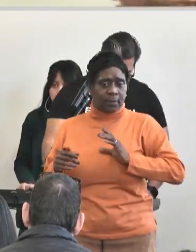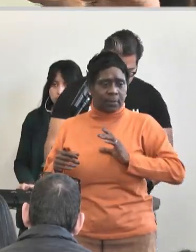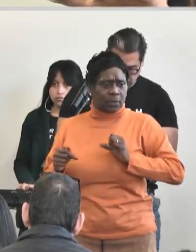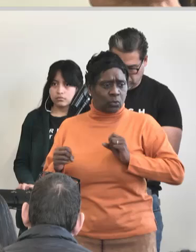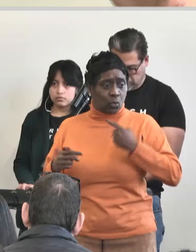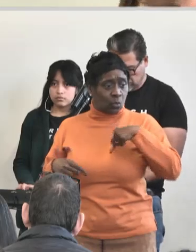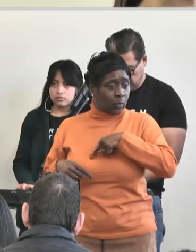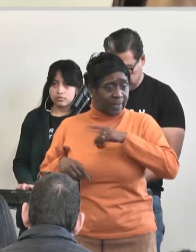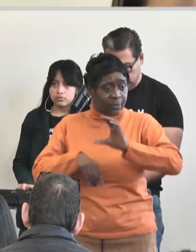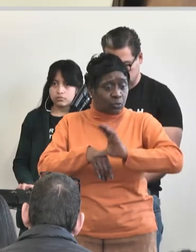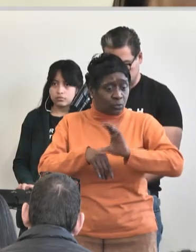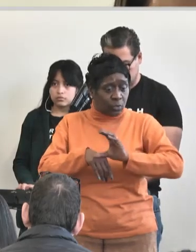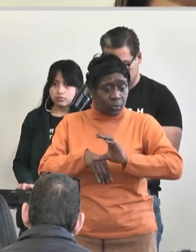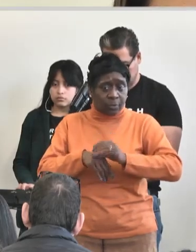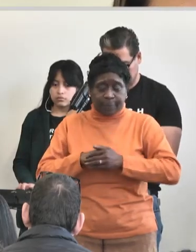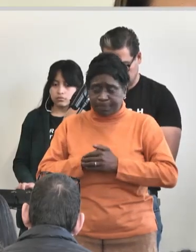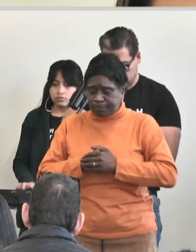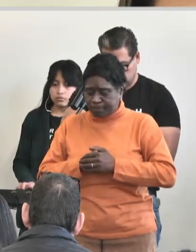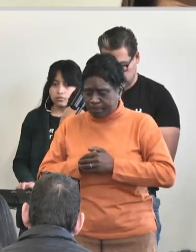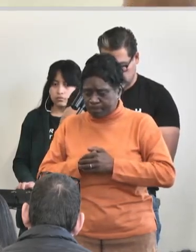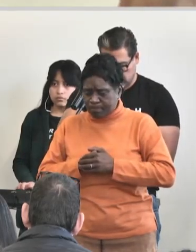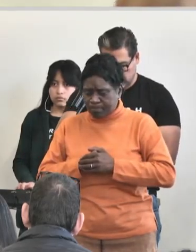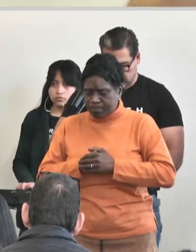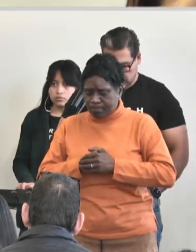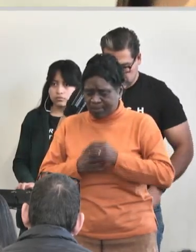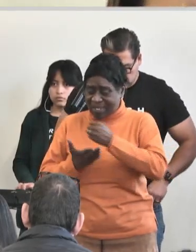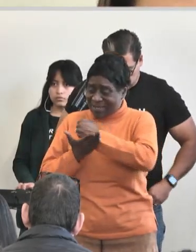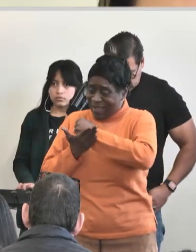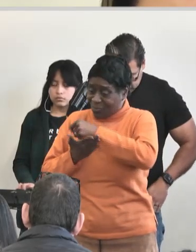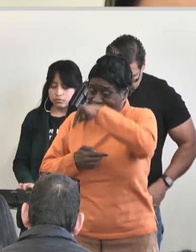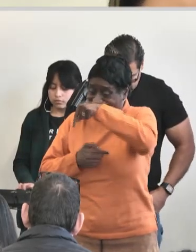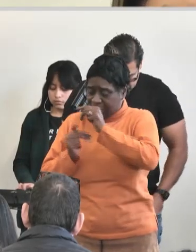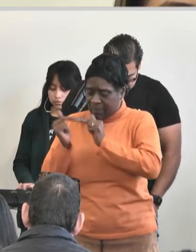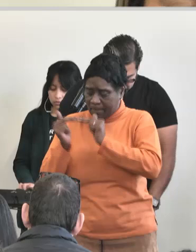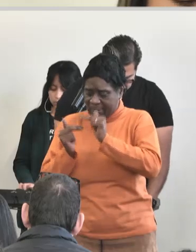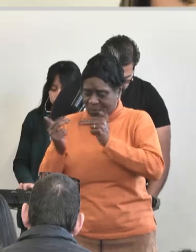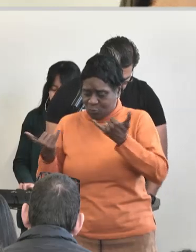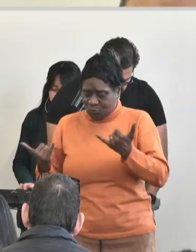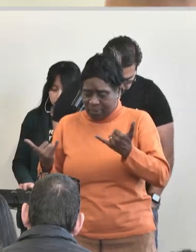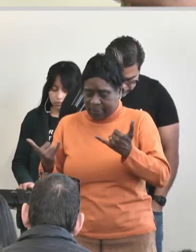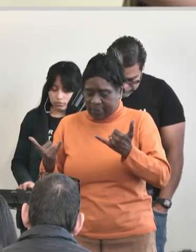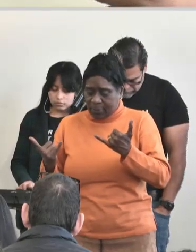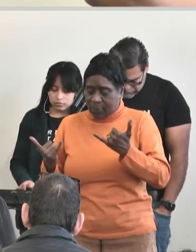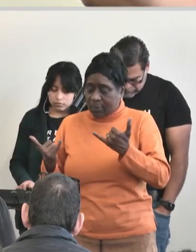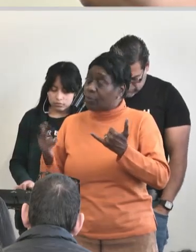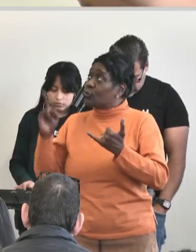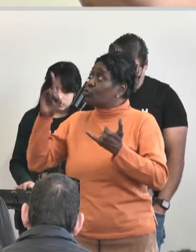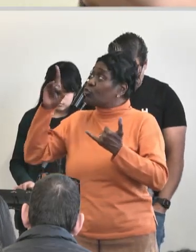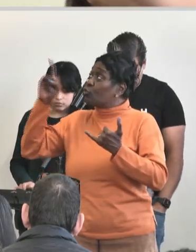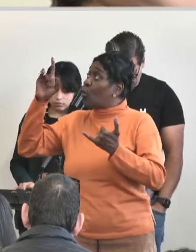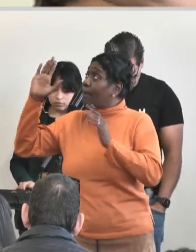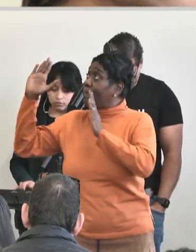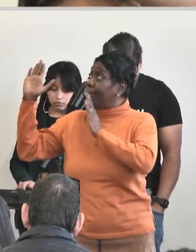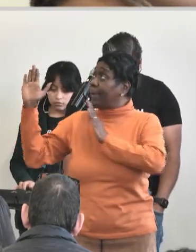we as a church, así como nosotros como una iglesia, consecrate this building, consagramos este edificio, to your cause, a tu